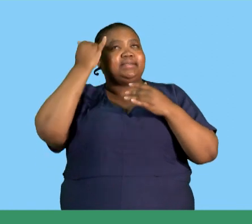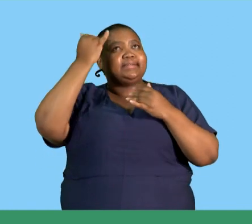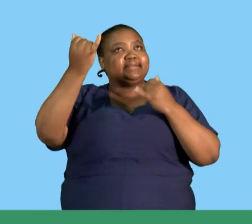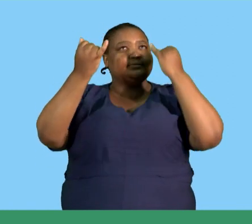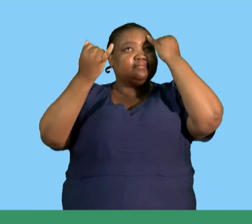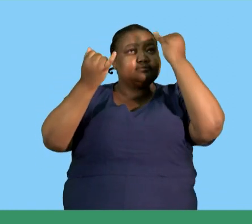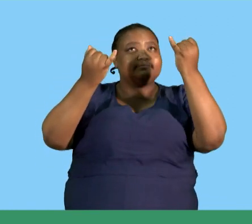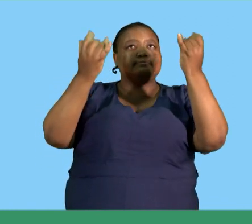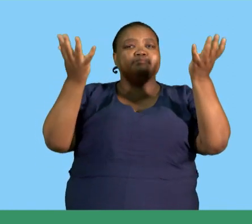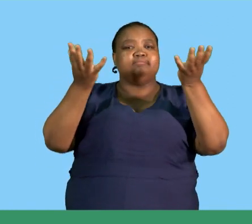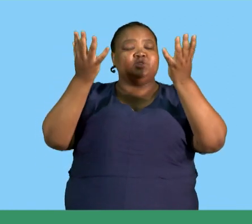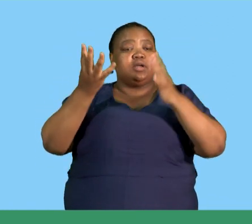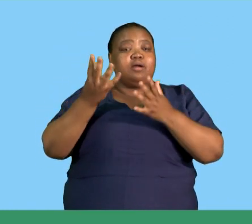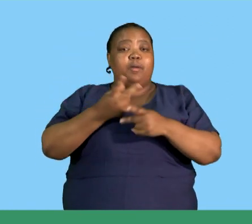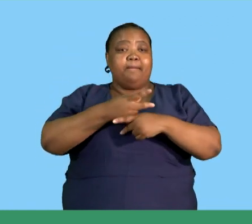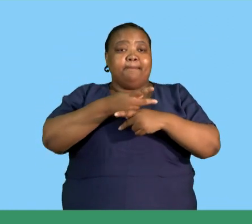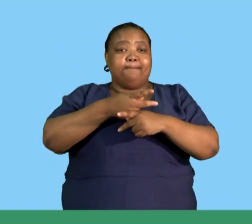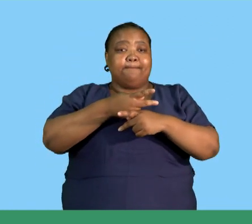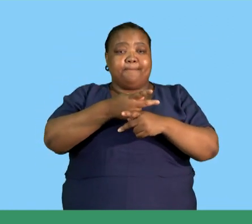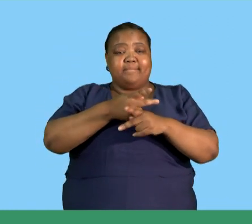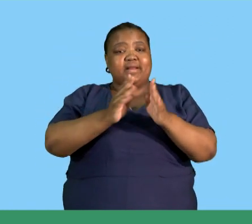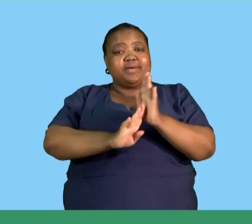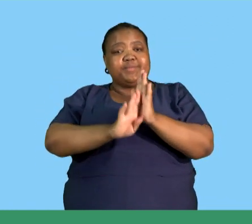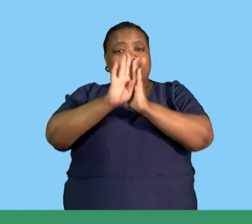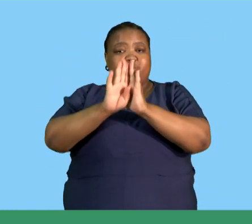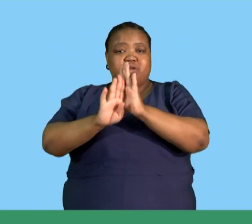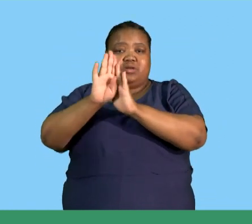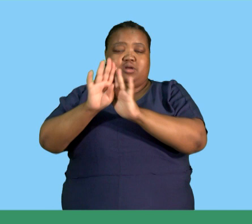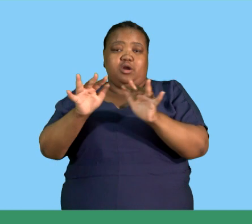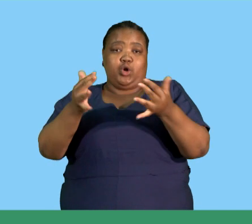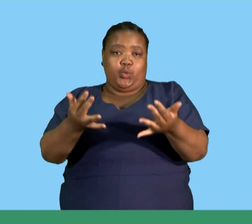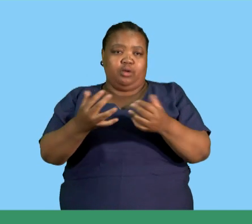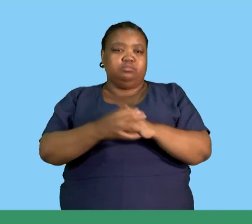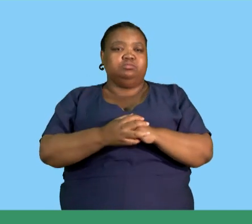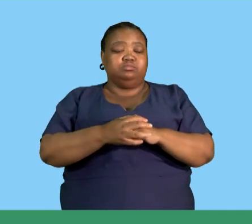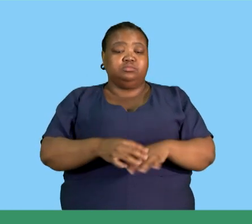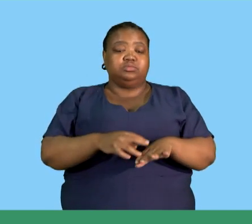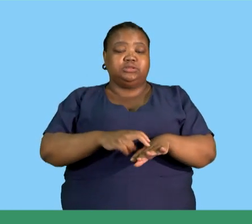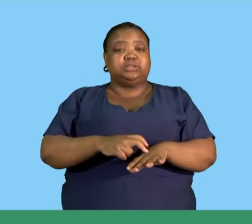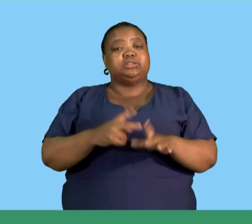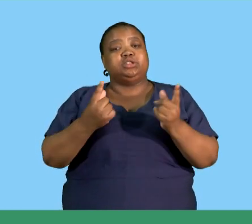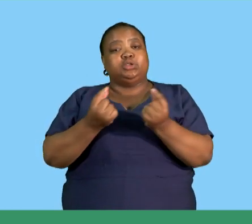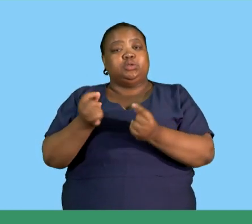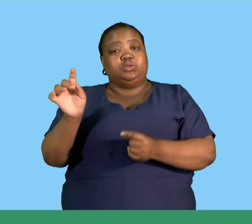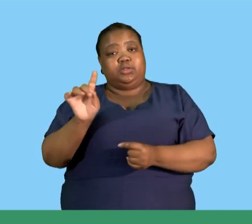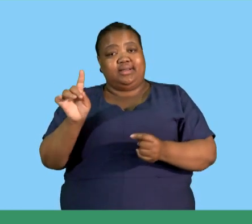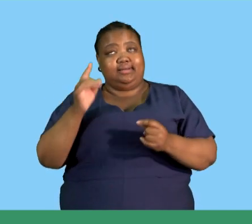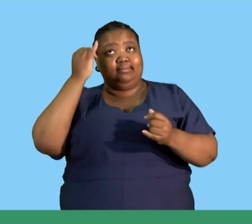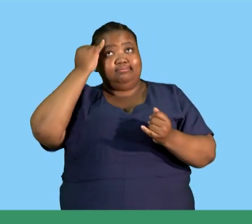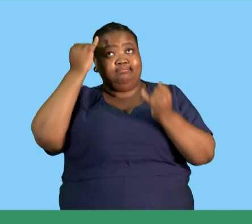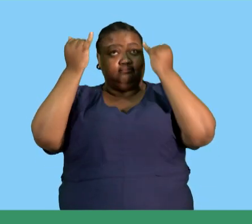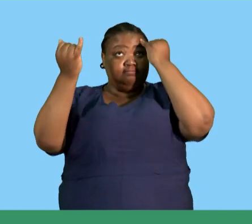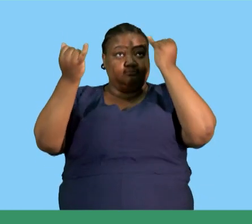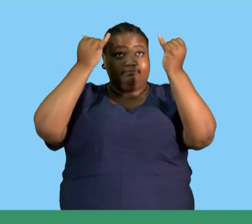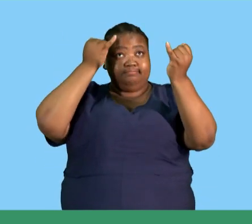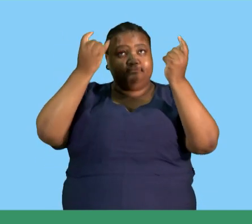own on how the quality of the product can be improved. And then what they need to do, they need to write down those ideas. So